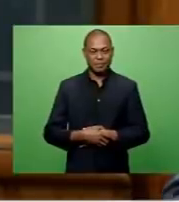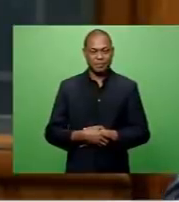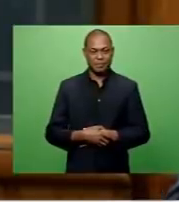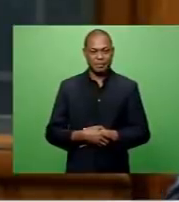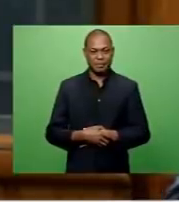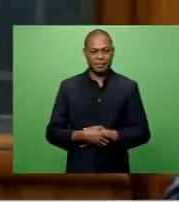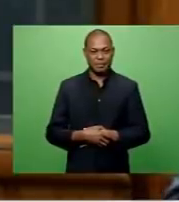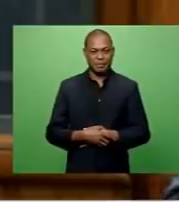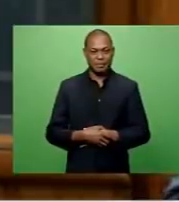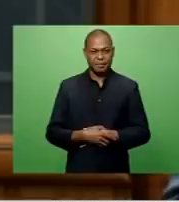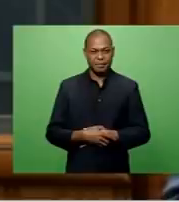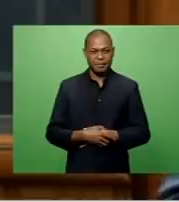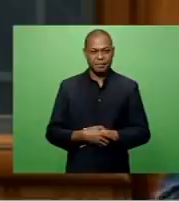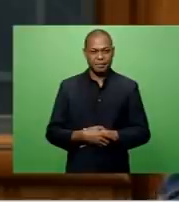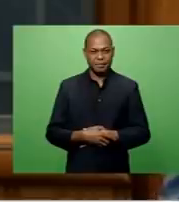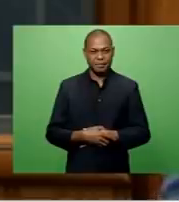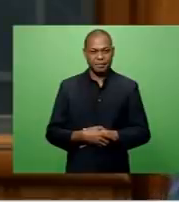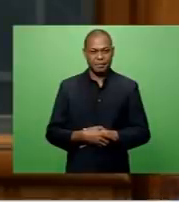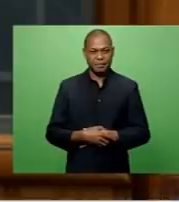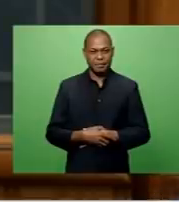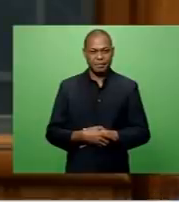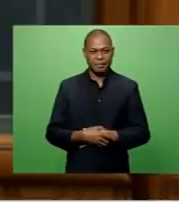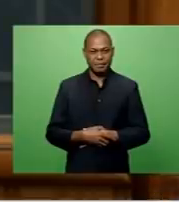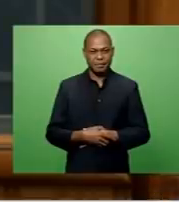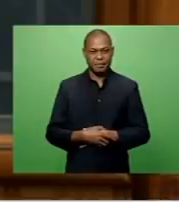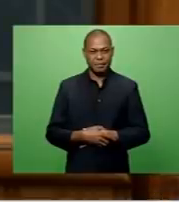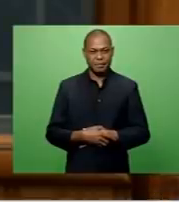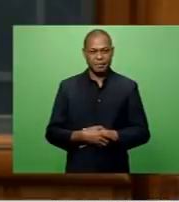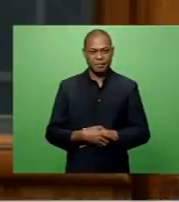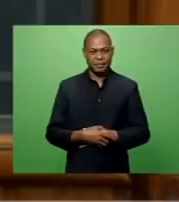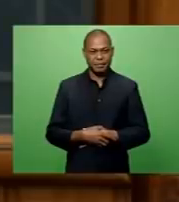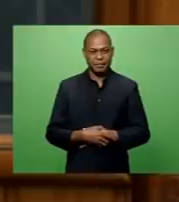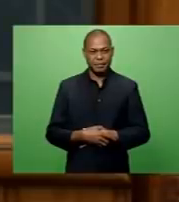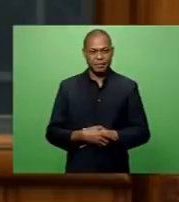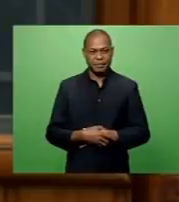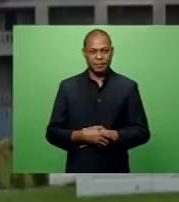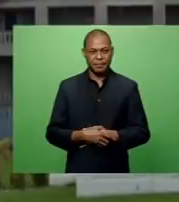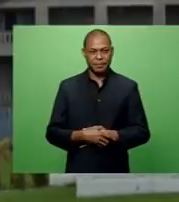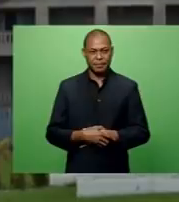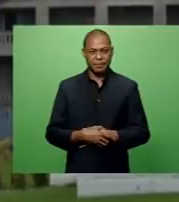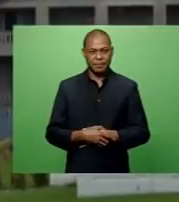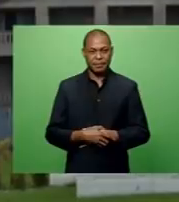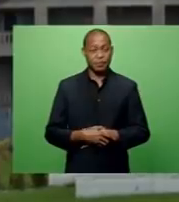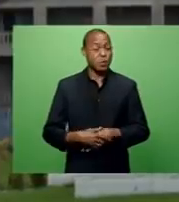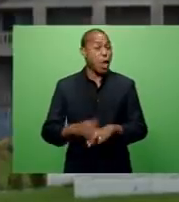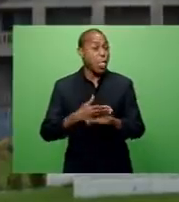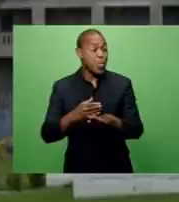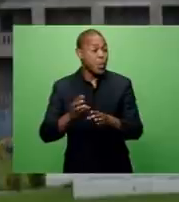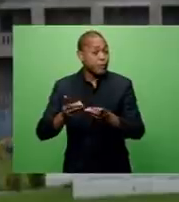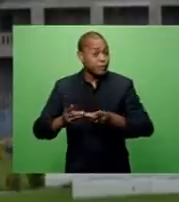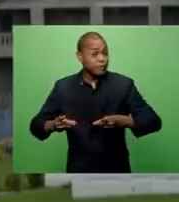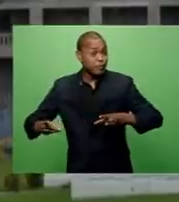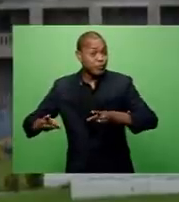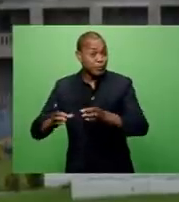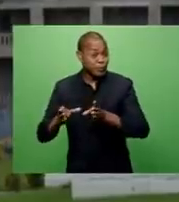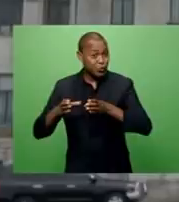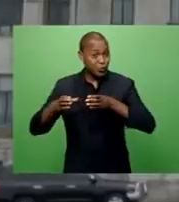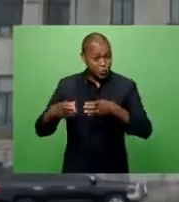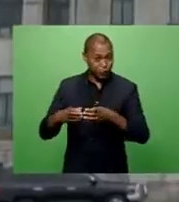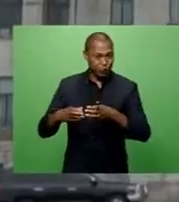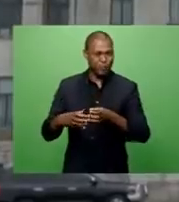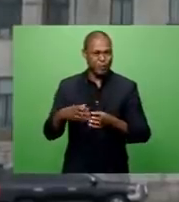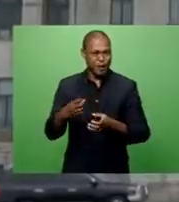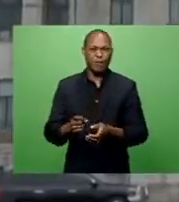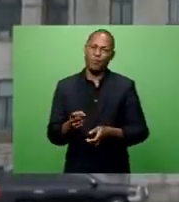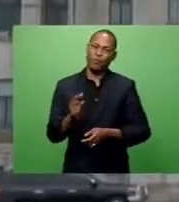It's in law. Again, without any verification of facts. The new division will be set up once the bill is